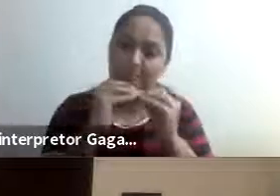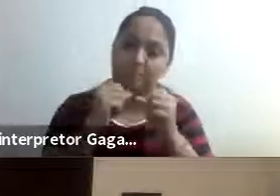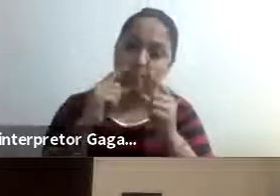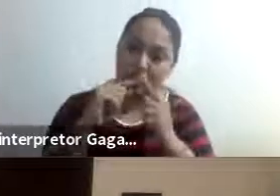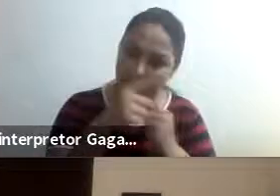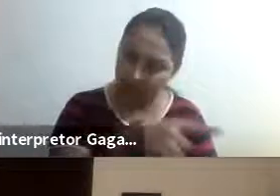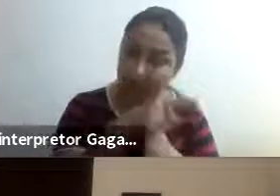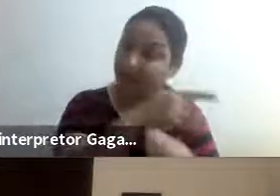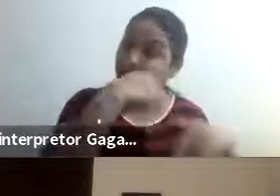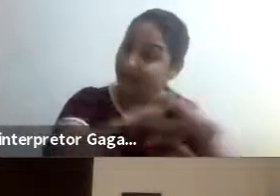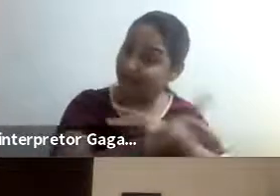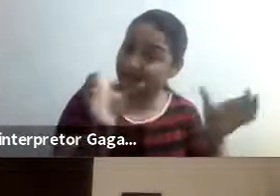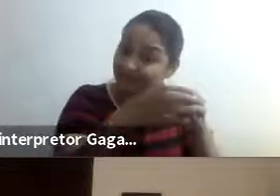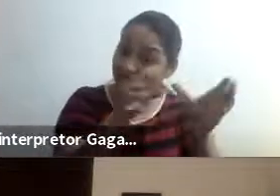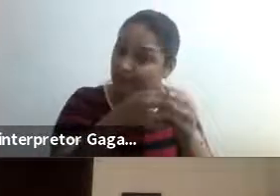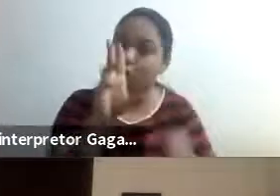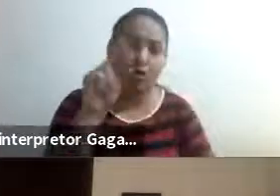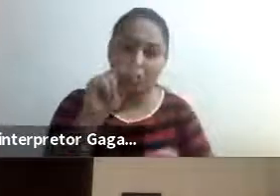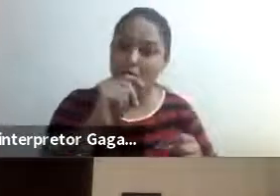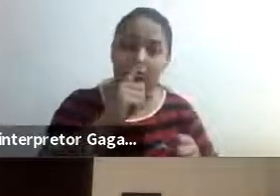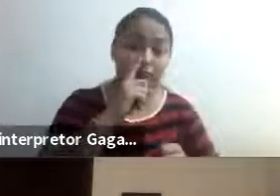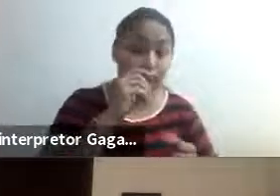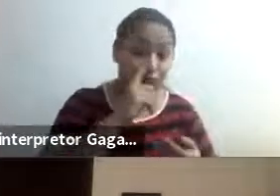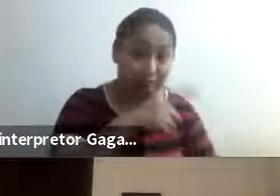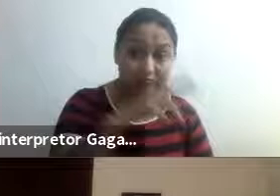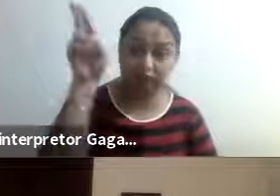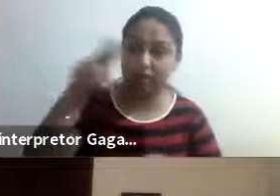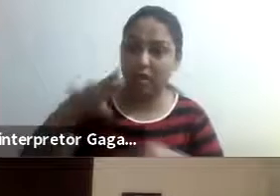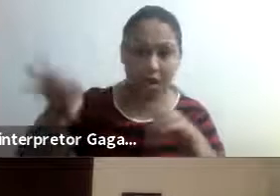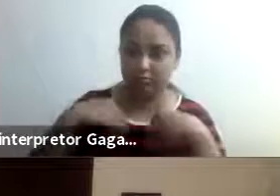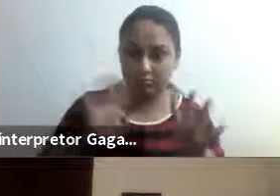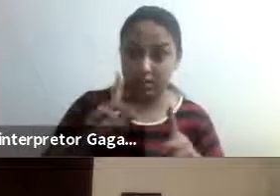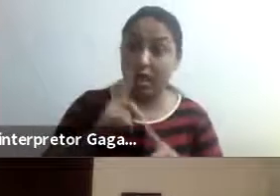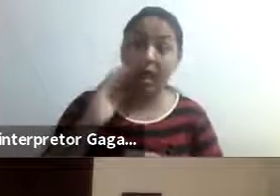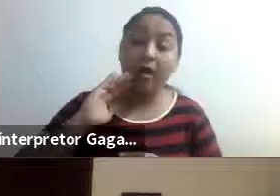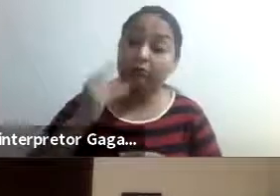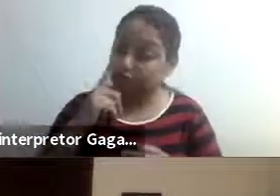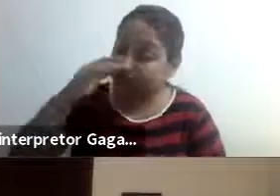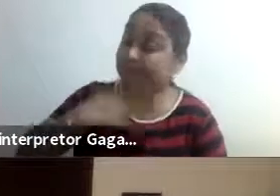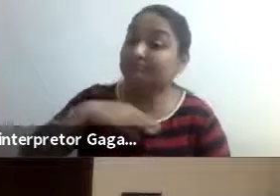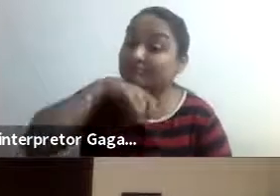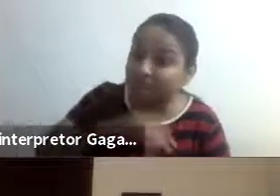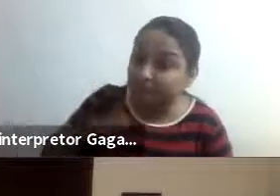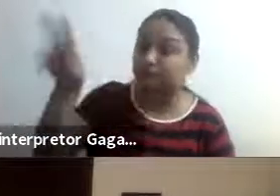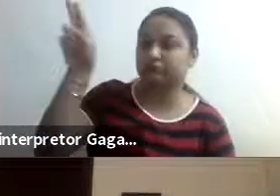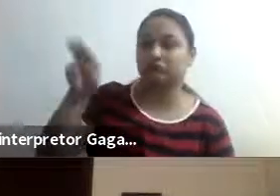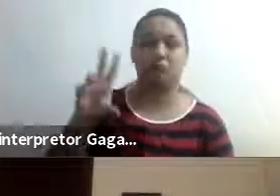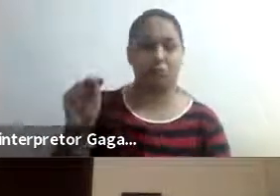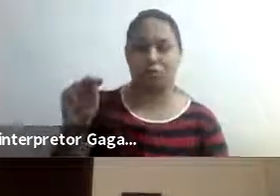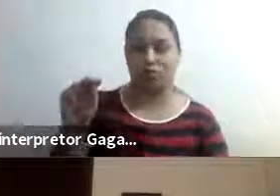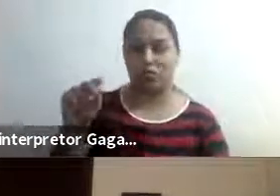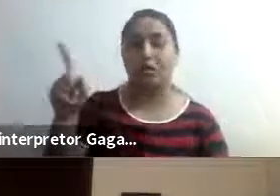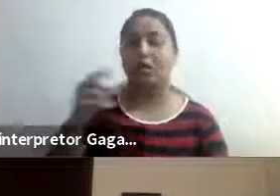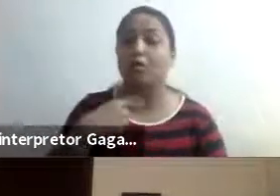in a community where there was no tradition of women painting, indeed of even young girls painting, here's somebody that